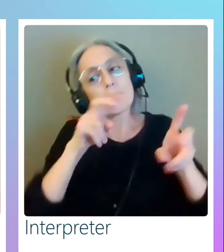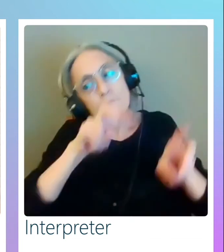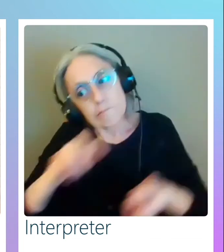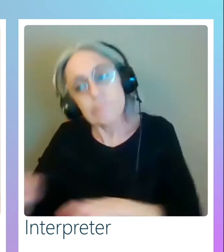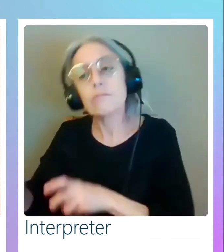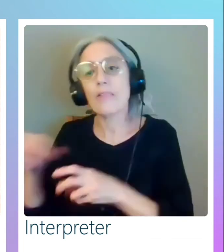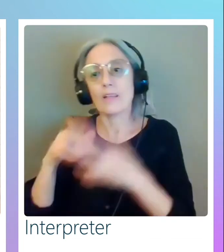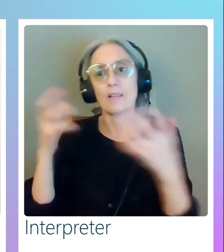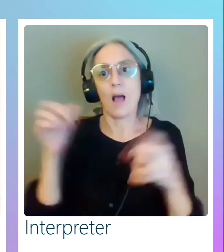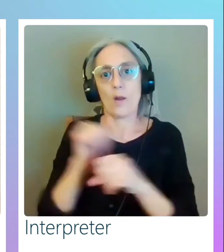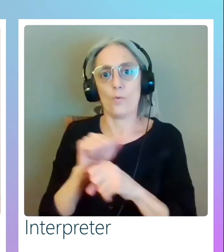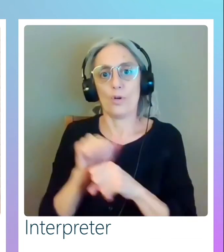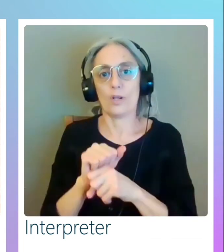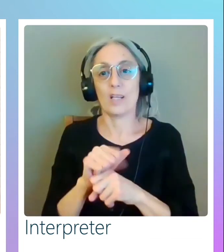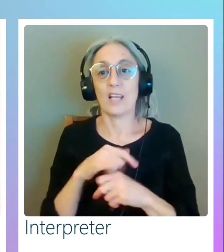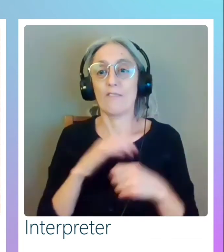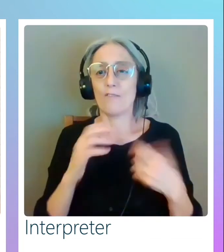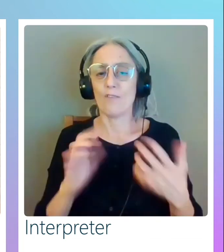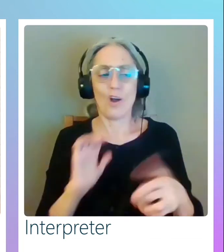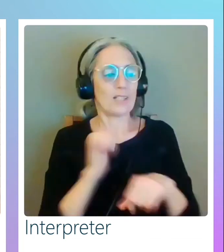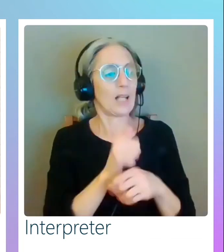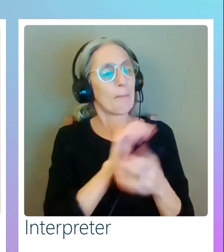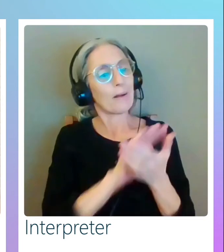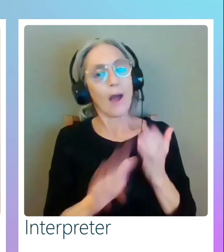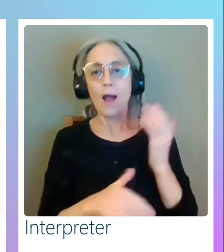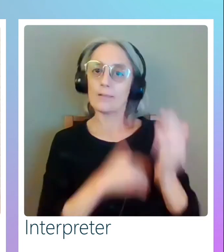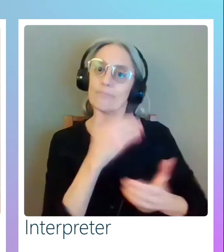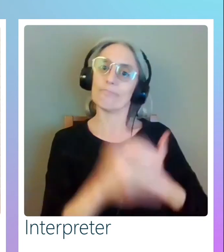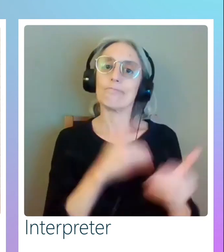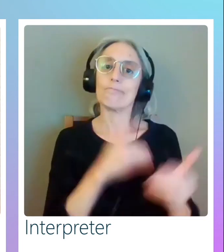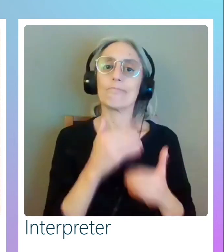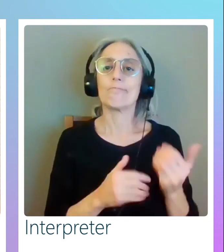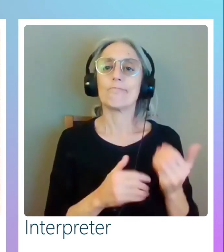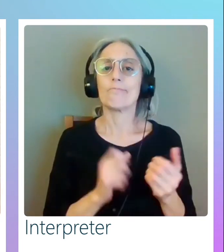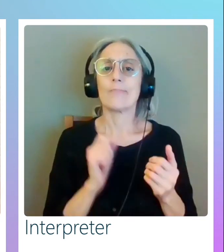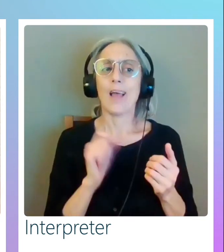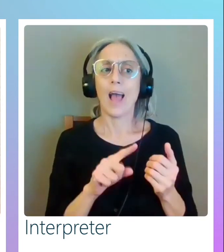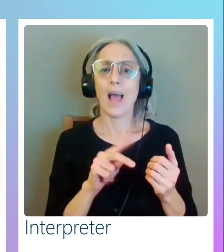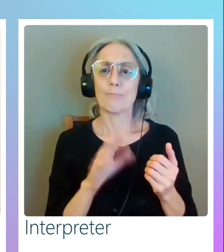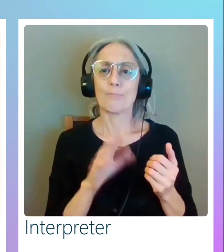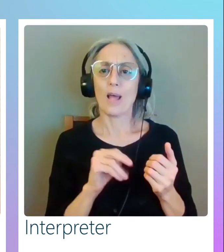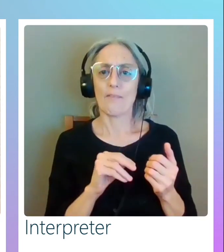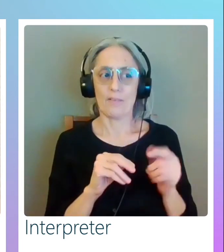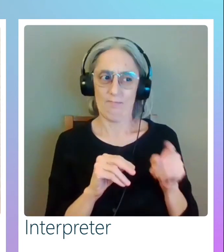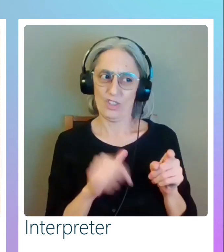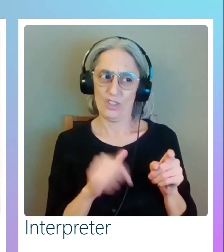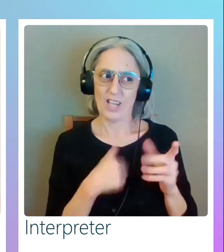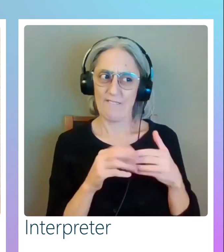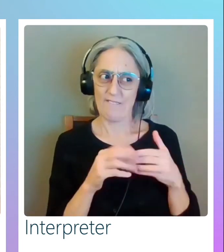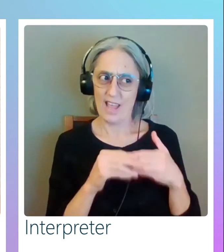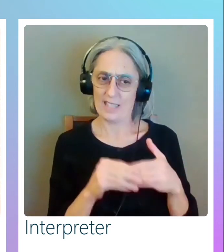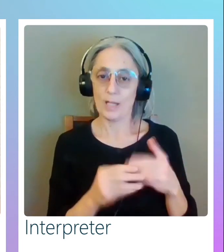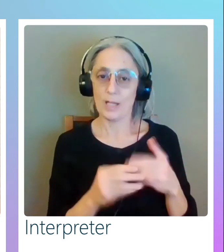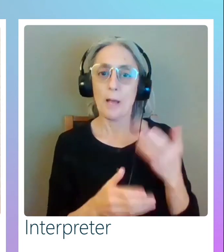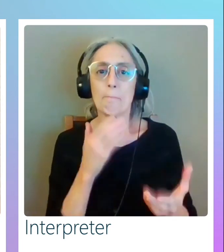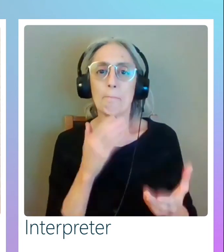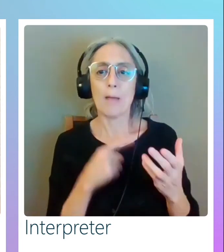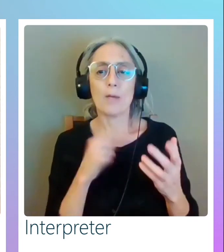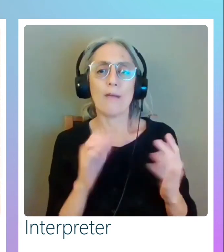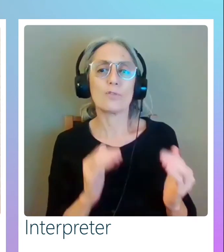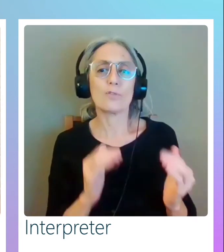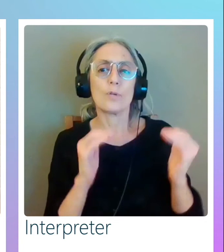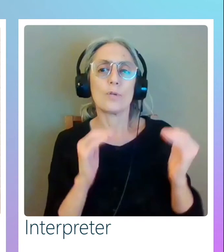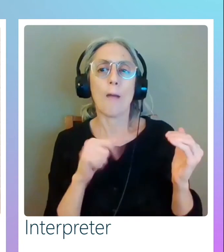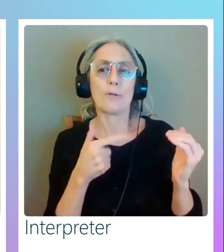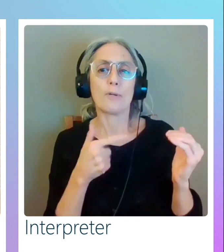already got a nice thing going here. Check with your platform. Most of your platforms should have that flexibility. You may have to maybe just upgrade in your